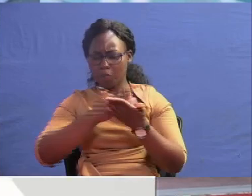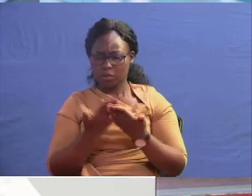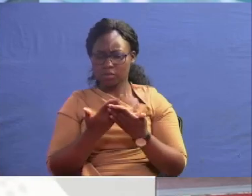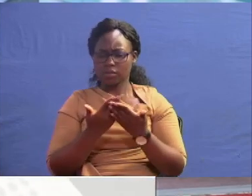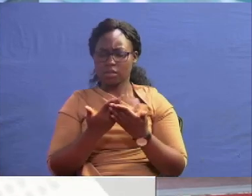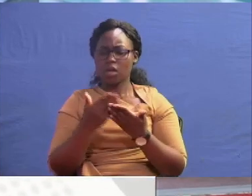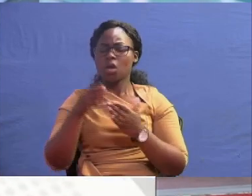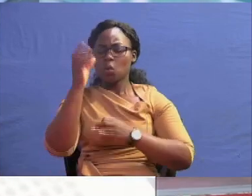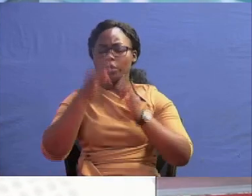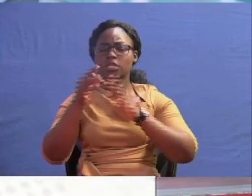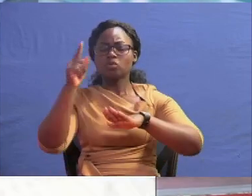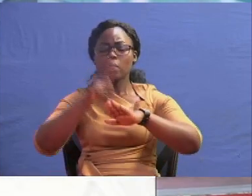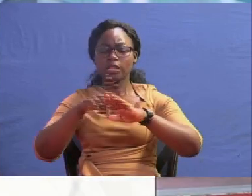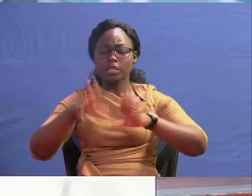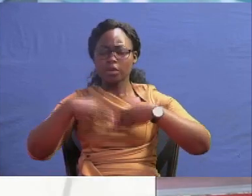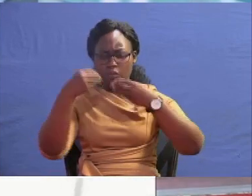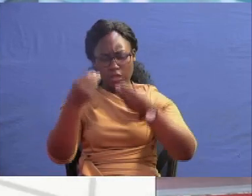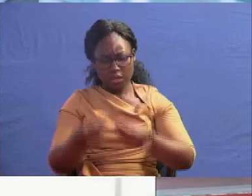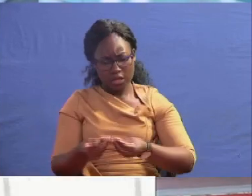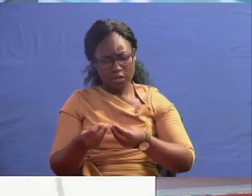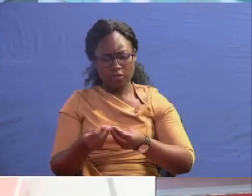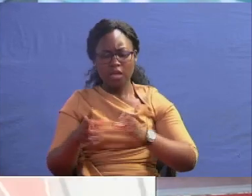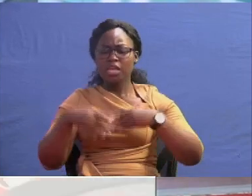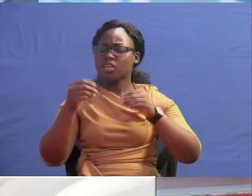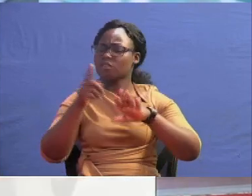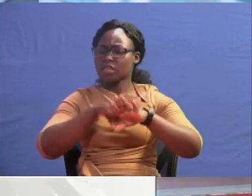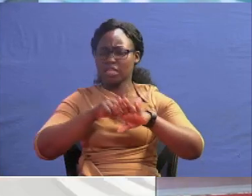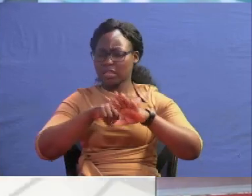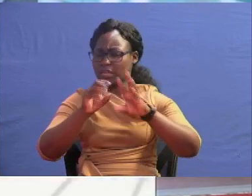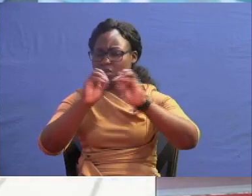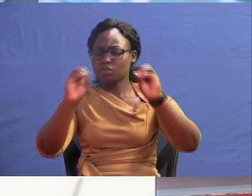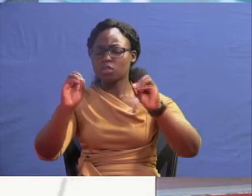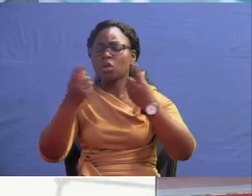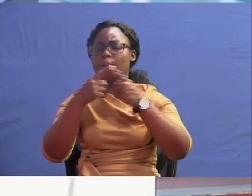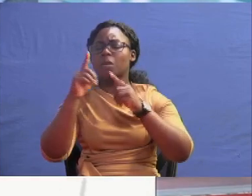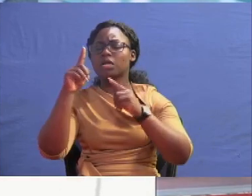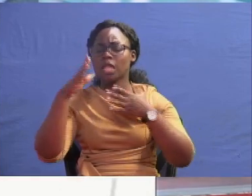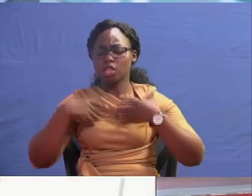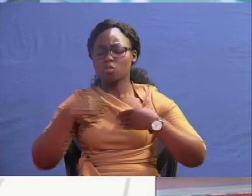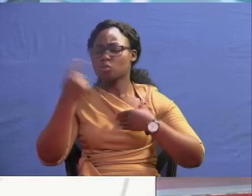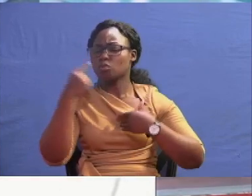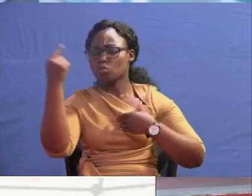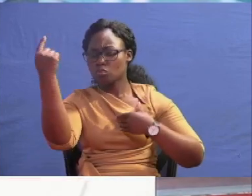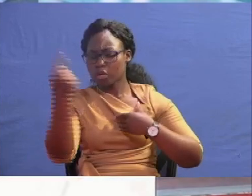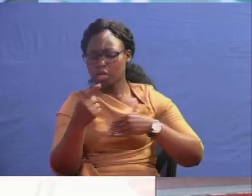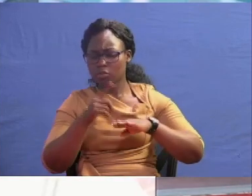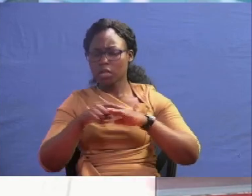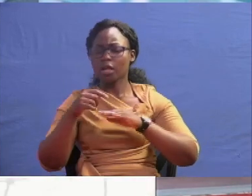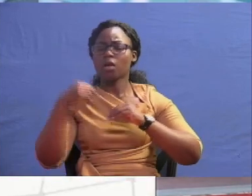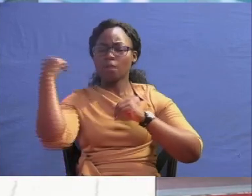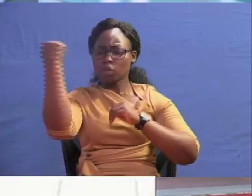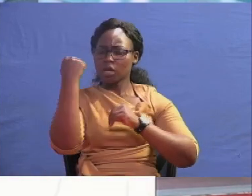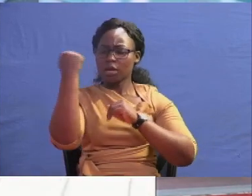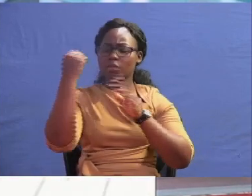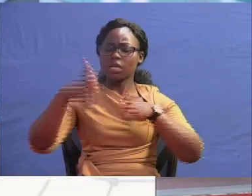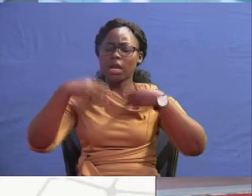on the time frames that they give us. We did not give them the time frames. They are the people who came while campaigning and told the